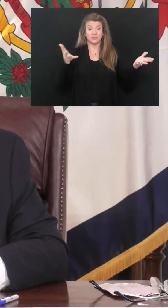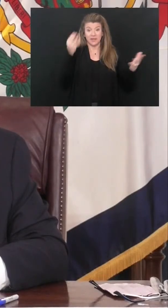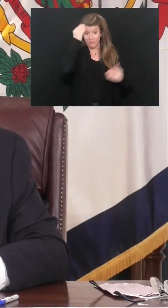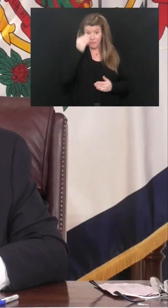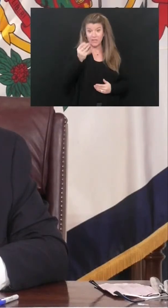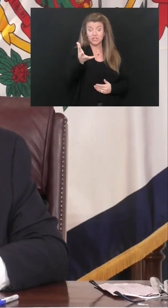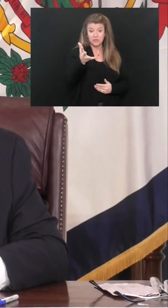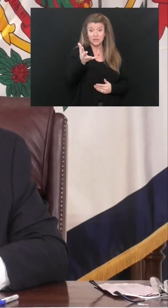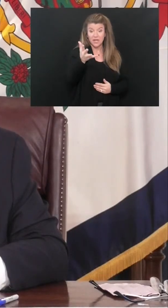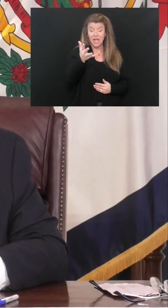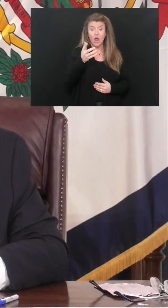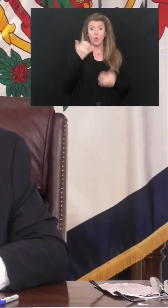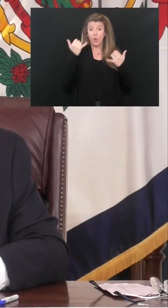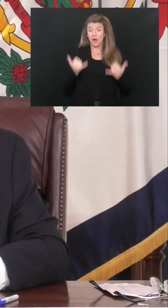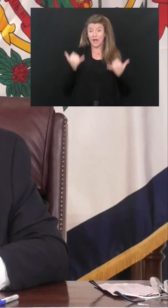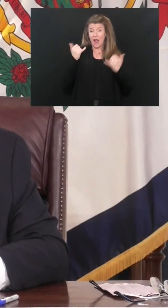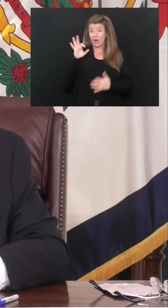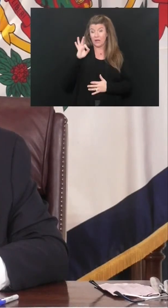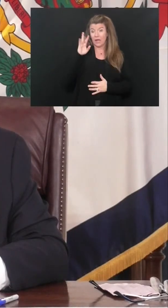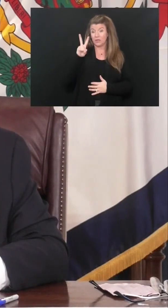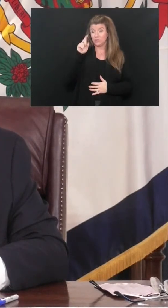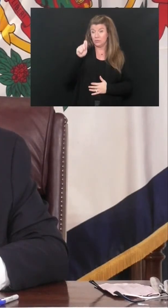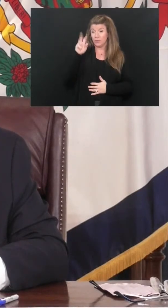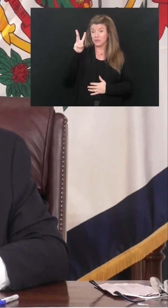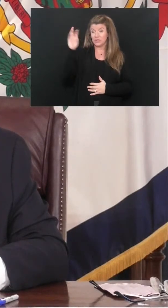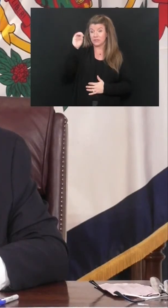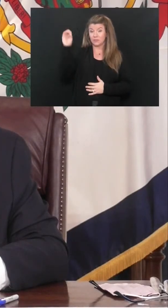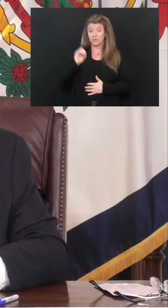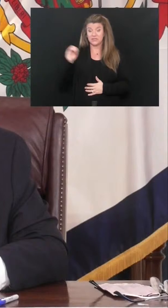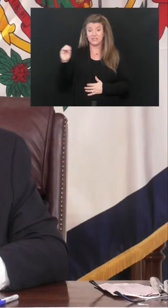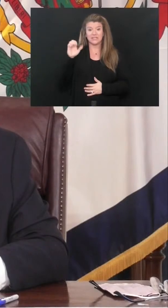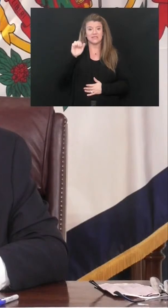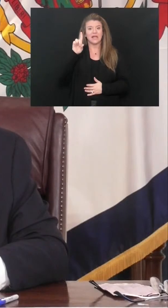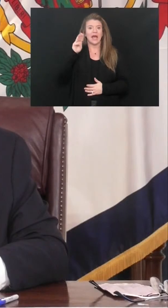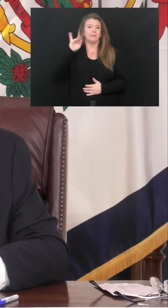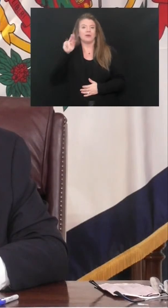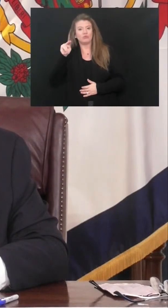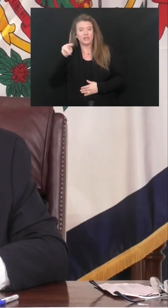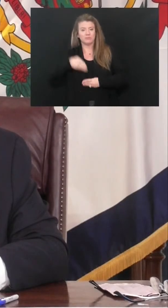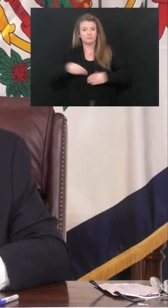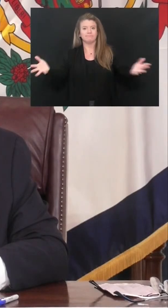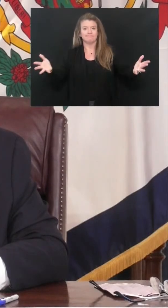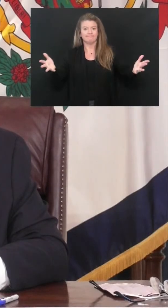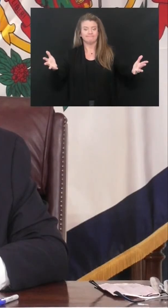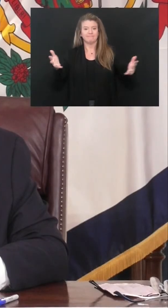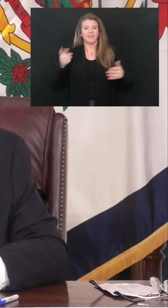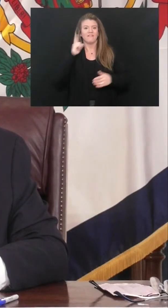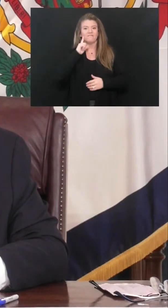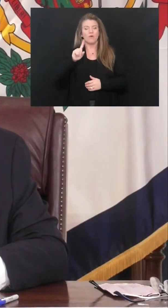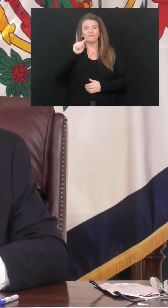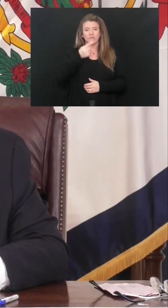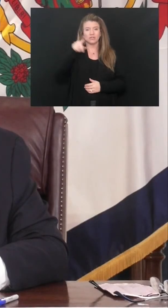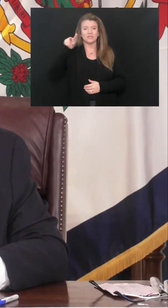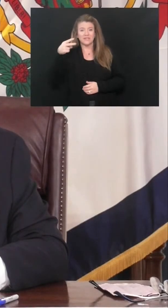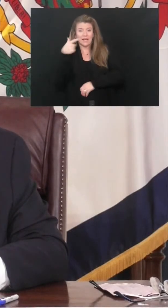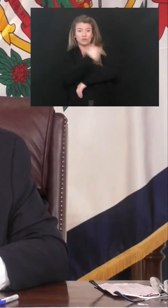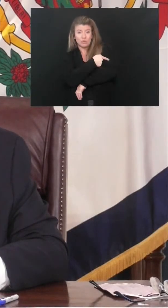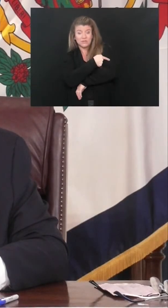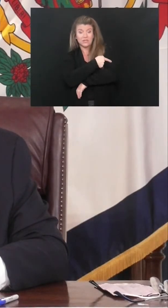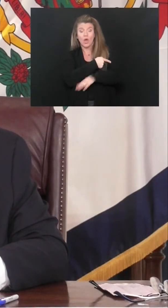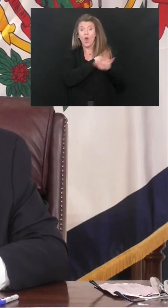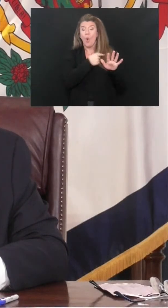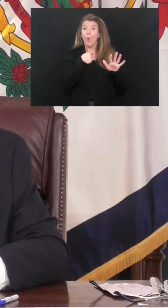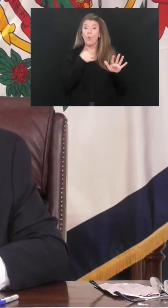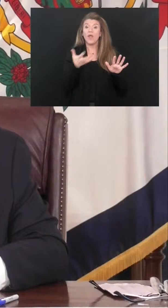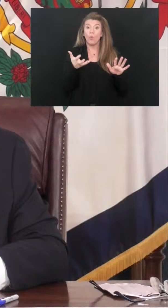update, we're at 92.6% administration rate right now for our first and second doses. We want to absolutely be